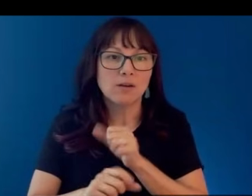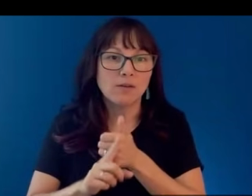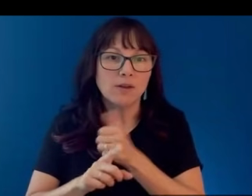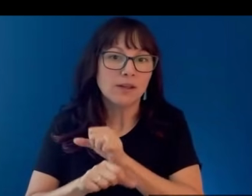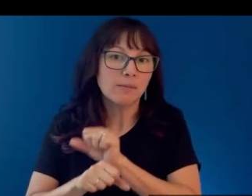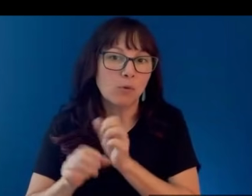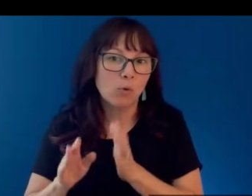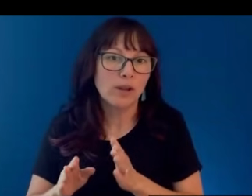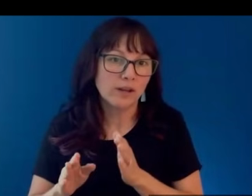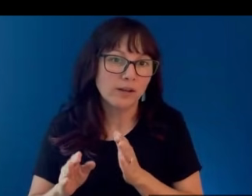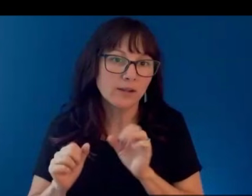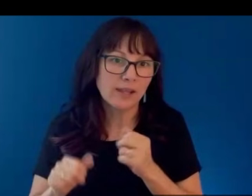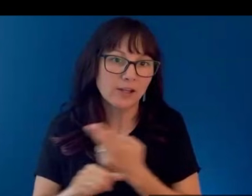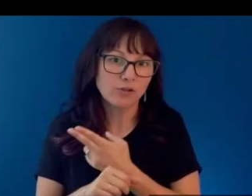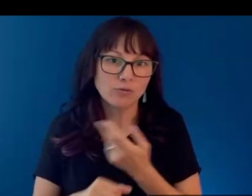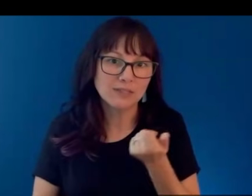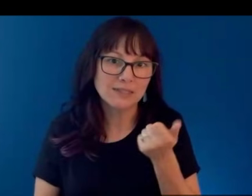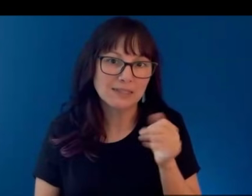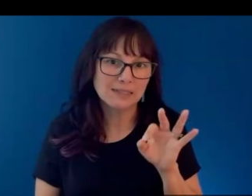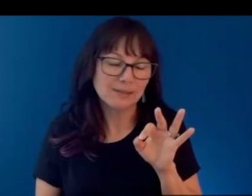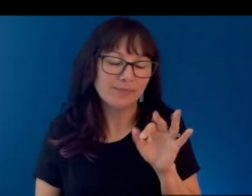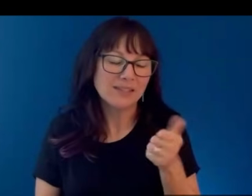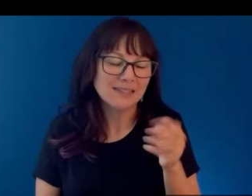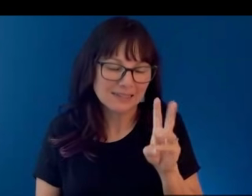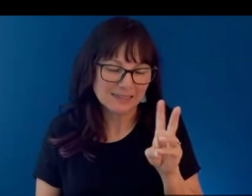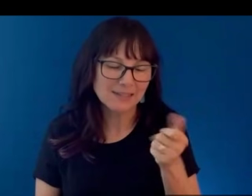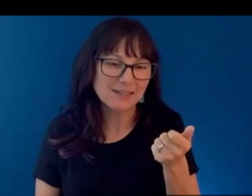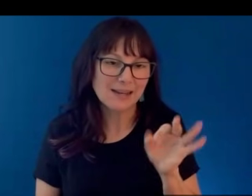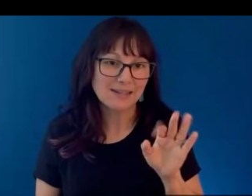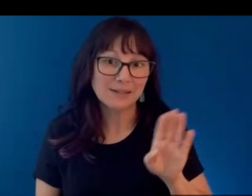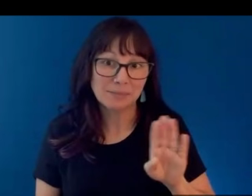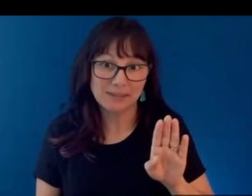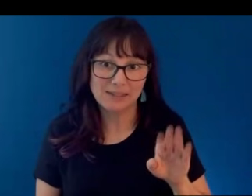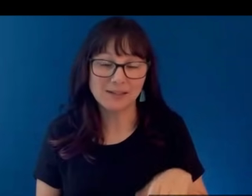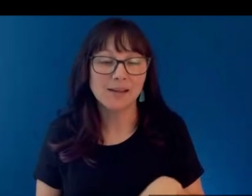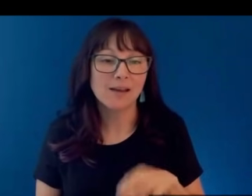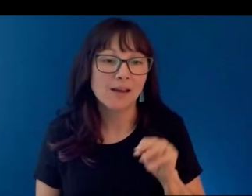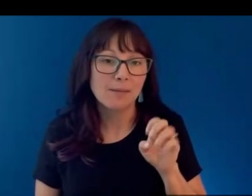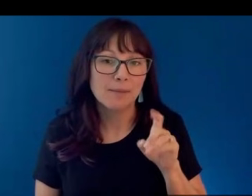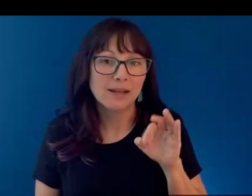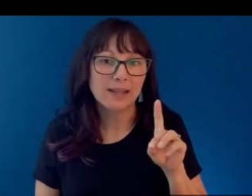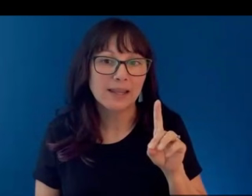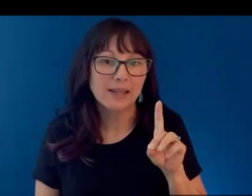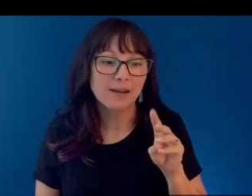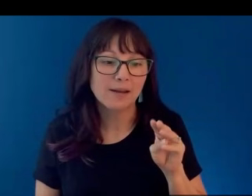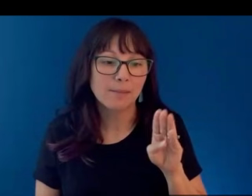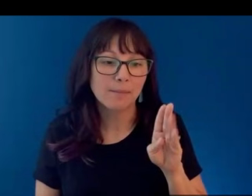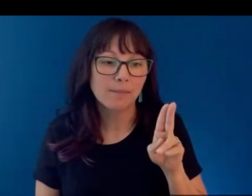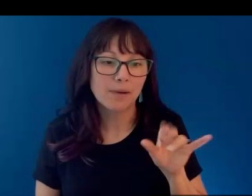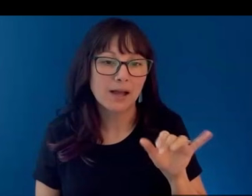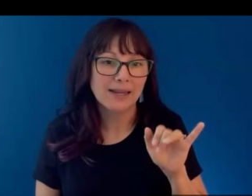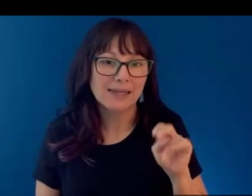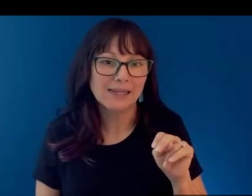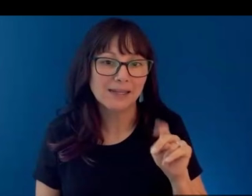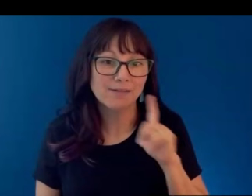can use 1619B and Medicaid buy-in to keep Medicaid coverage while earning